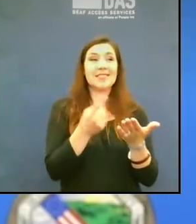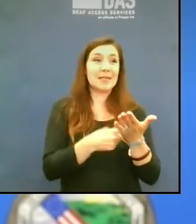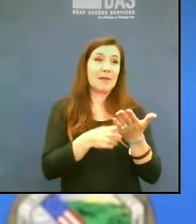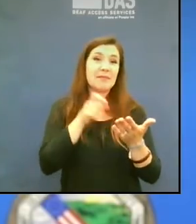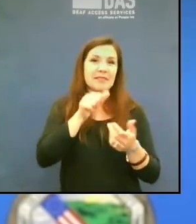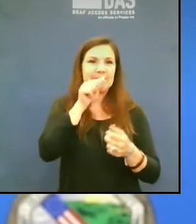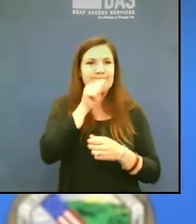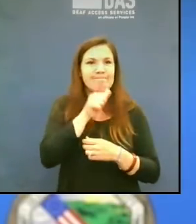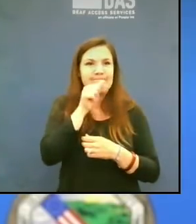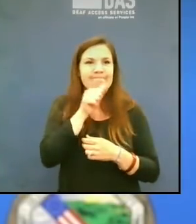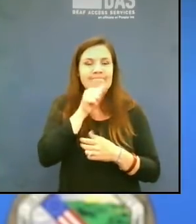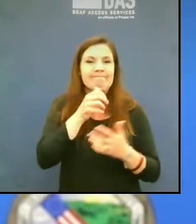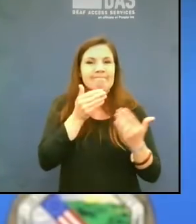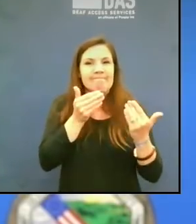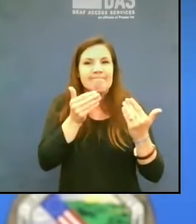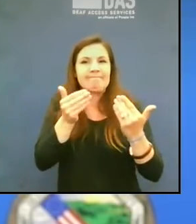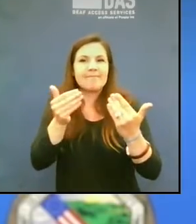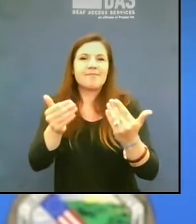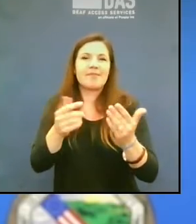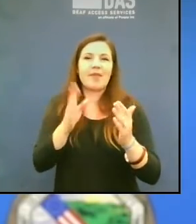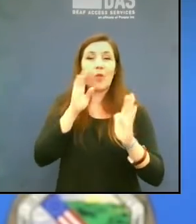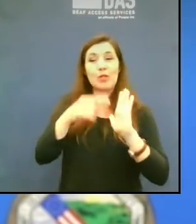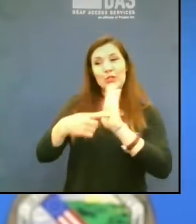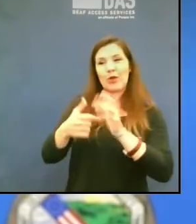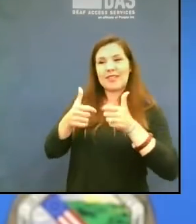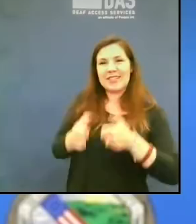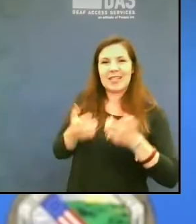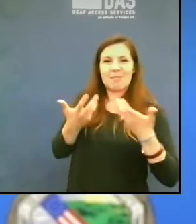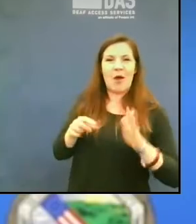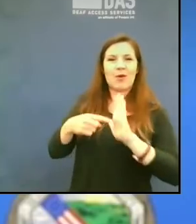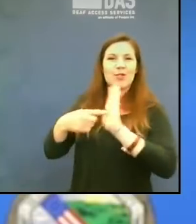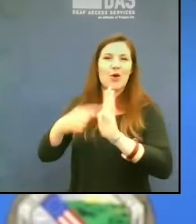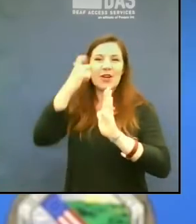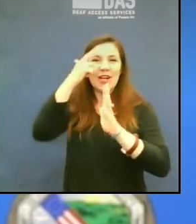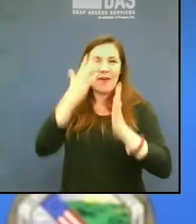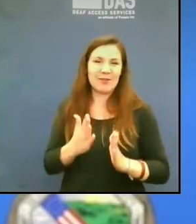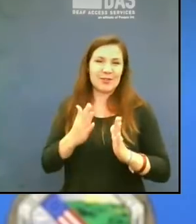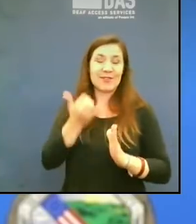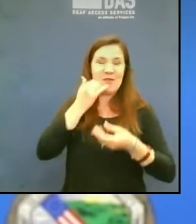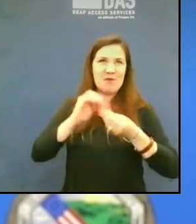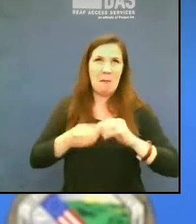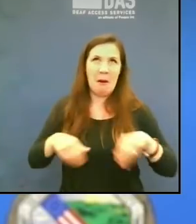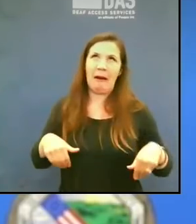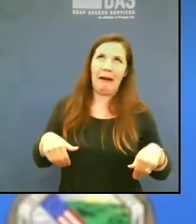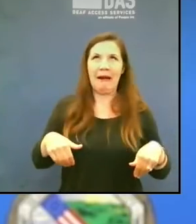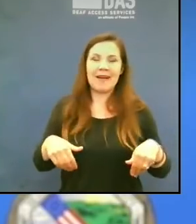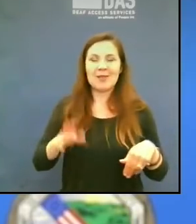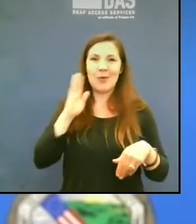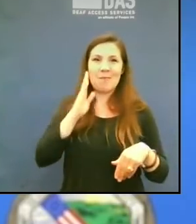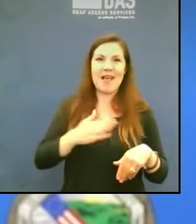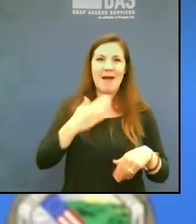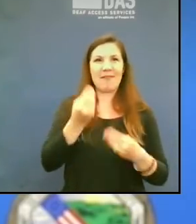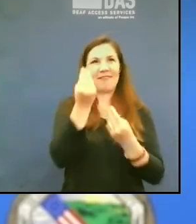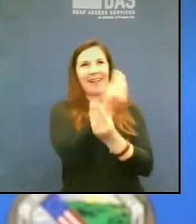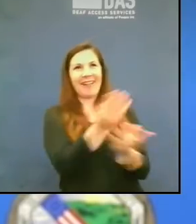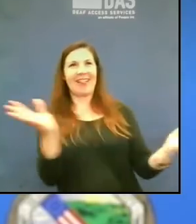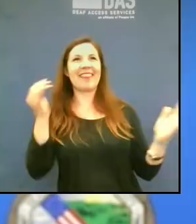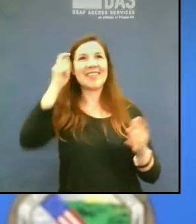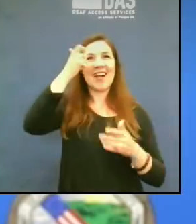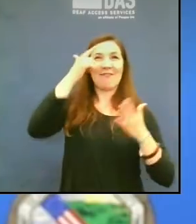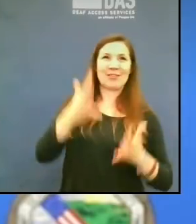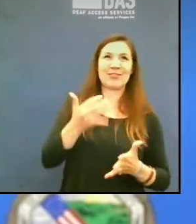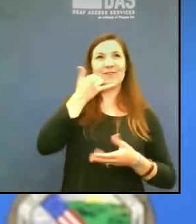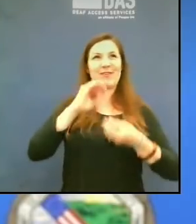persistent, and I'd show you the text, but I don't want to reveal the governor's phone number because it's on the text, and I don't think he'd be very happy at that point. But